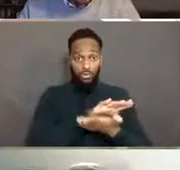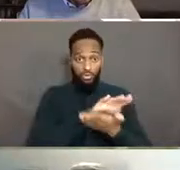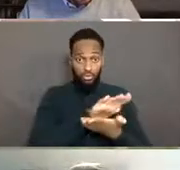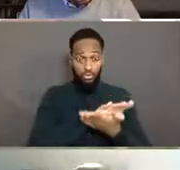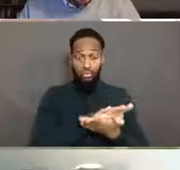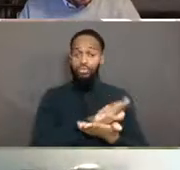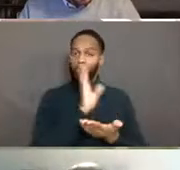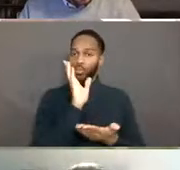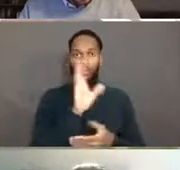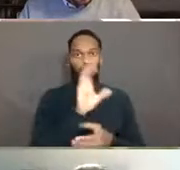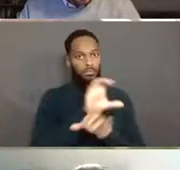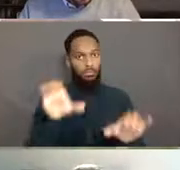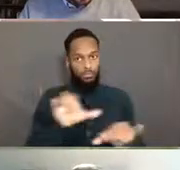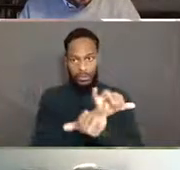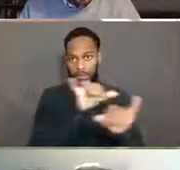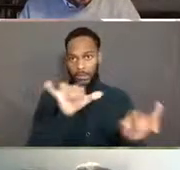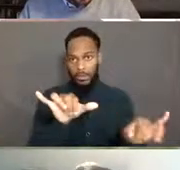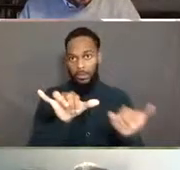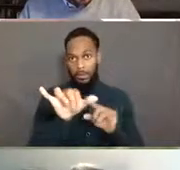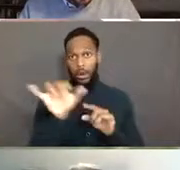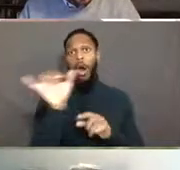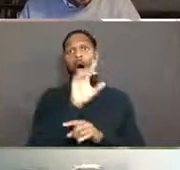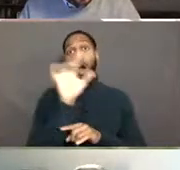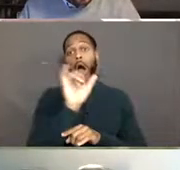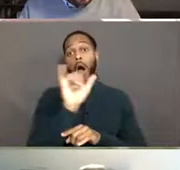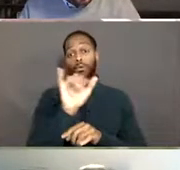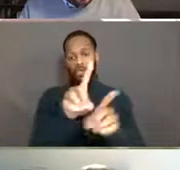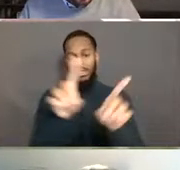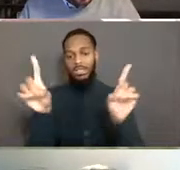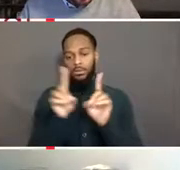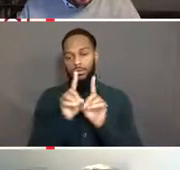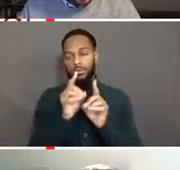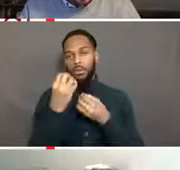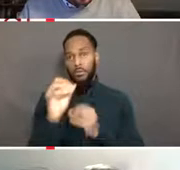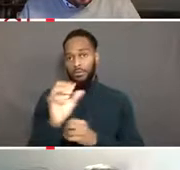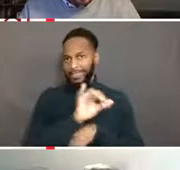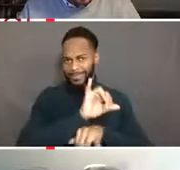thing, and also for district offices. If you go to the next slide, please.